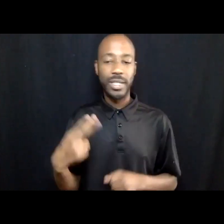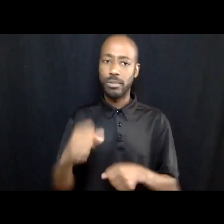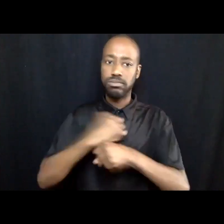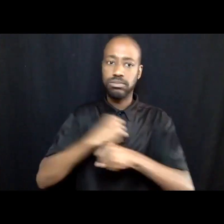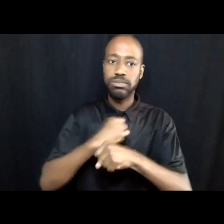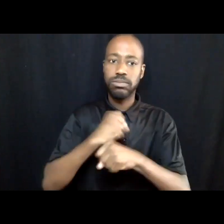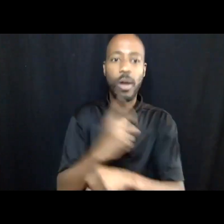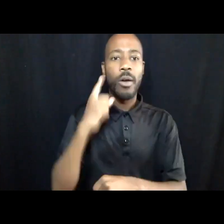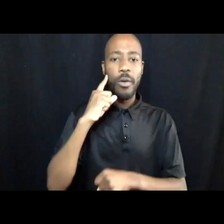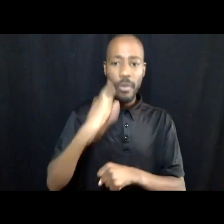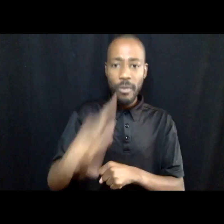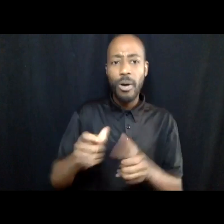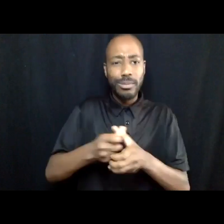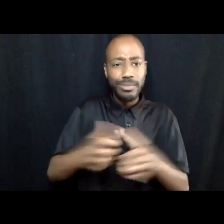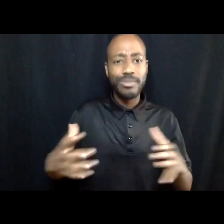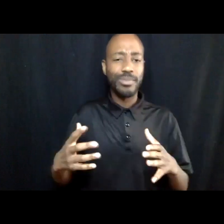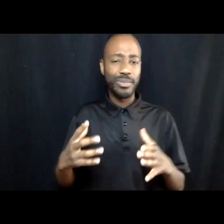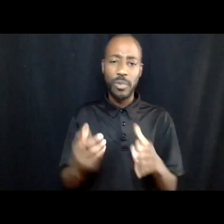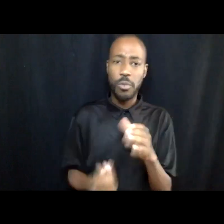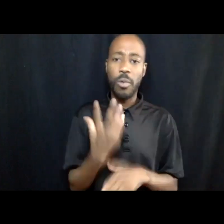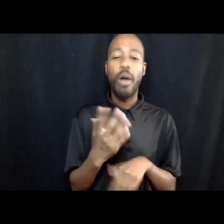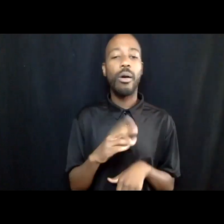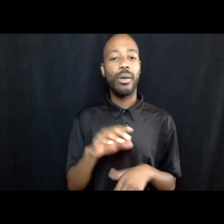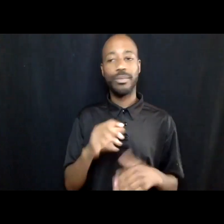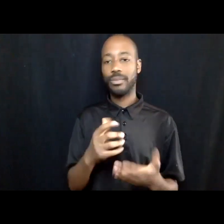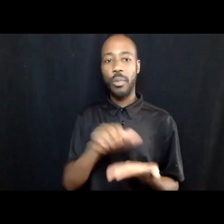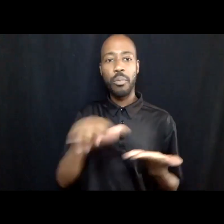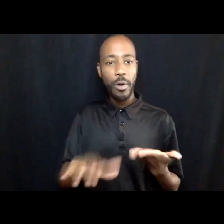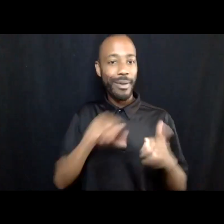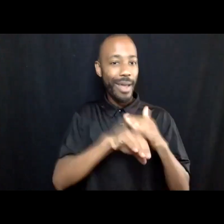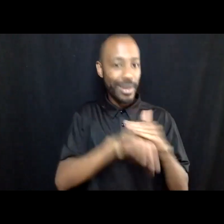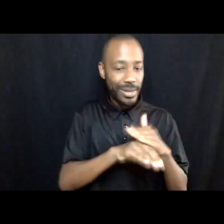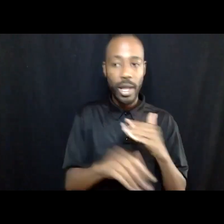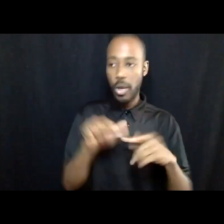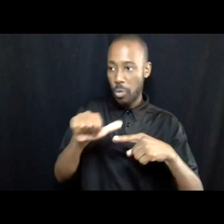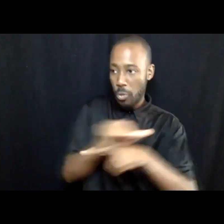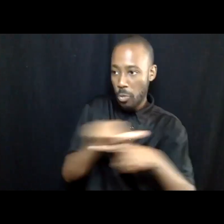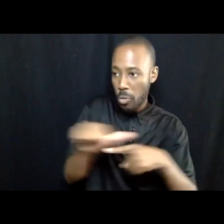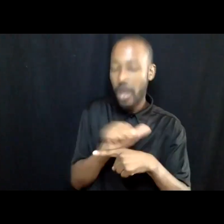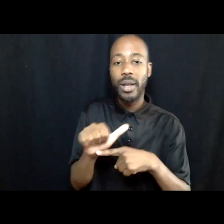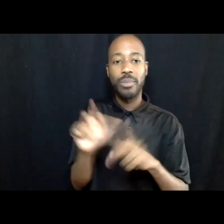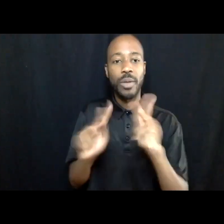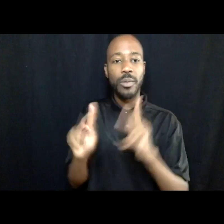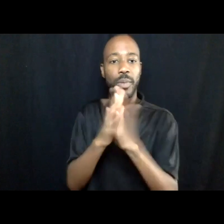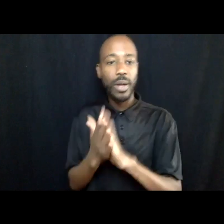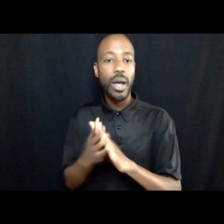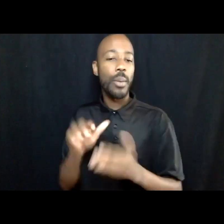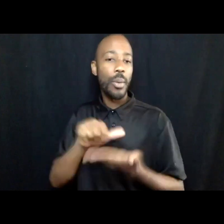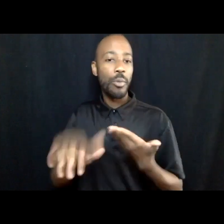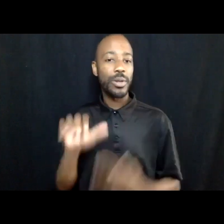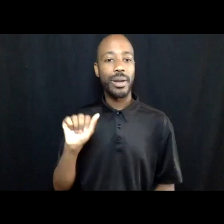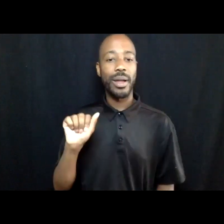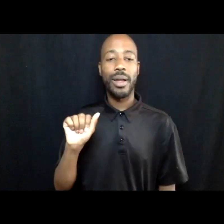expand abortion access by funding abortions and training other people to become abortion doulas. And now I'm going to throw it over to you, Ash. Thank you so